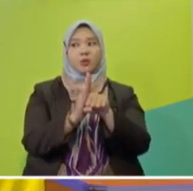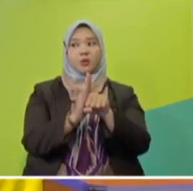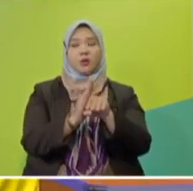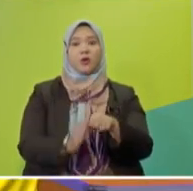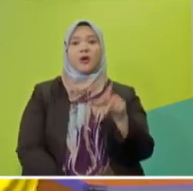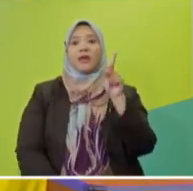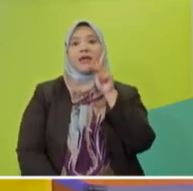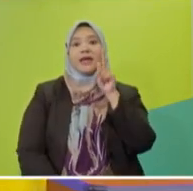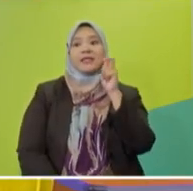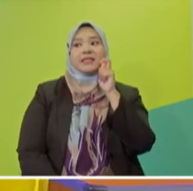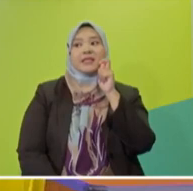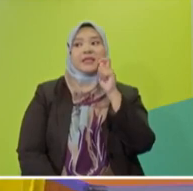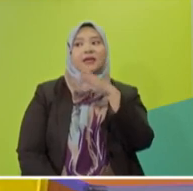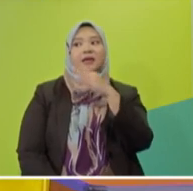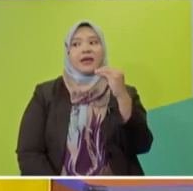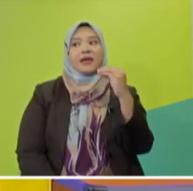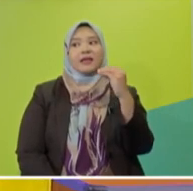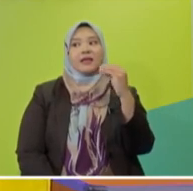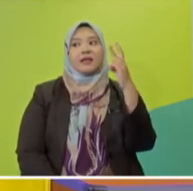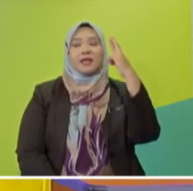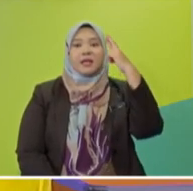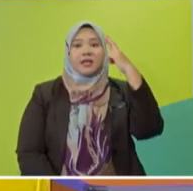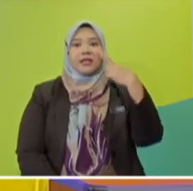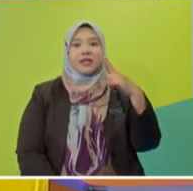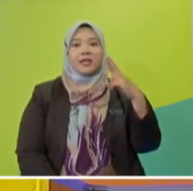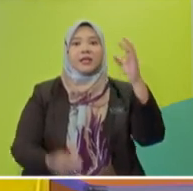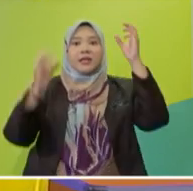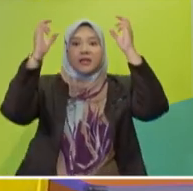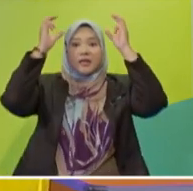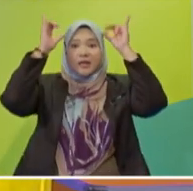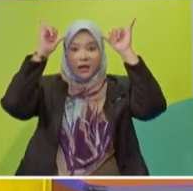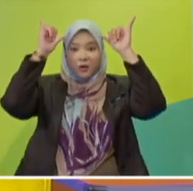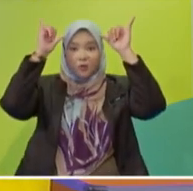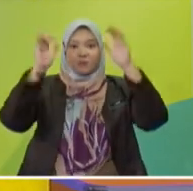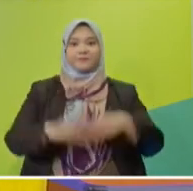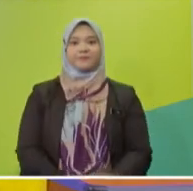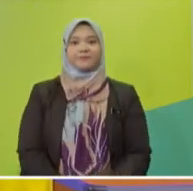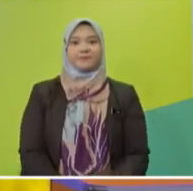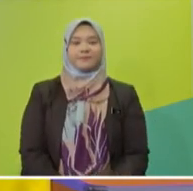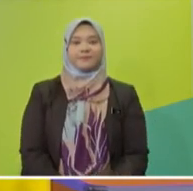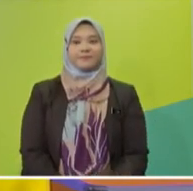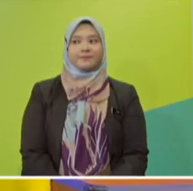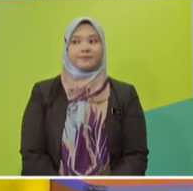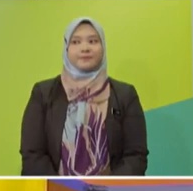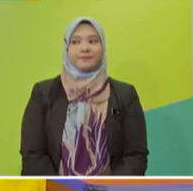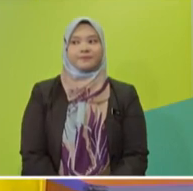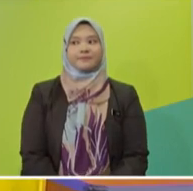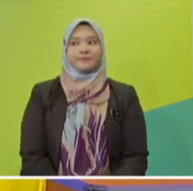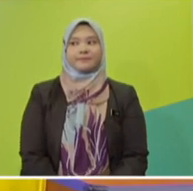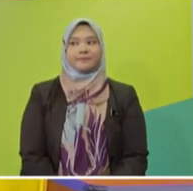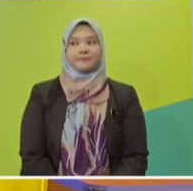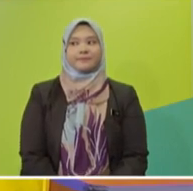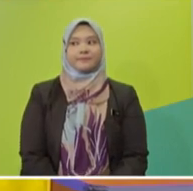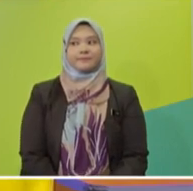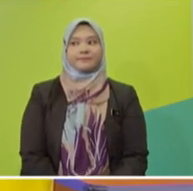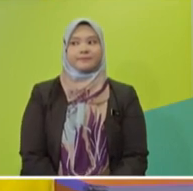chant again, but with actions. Okay? Okay. Okay, now pupils there, please look at my action because you're going to repeat it